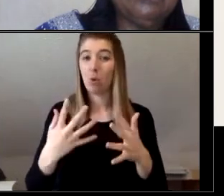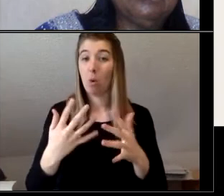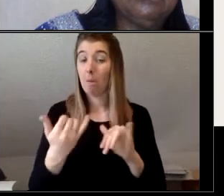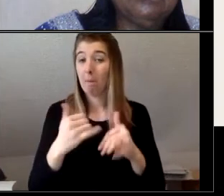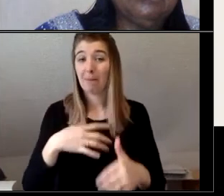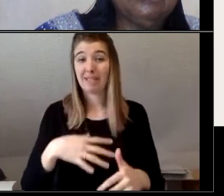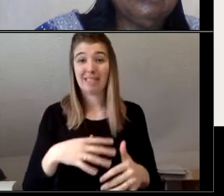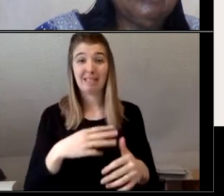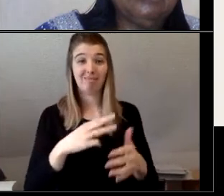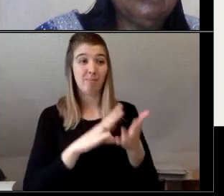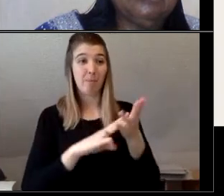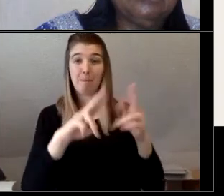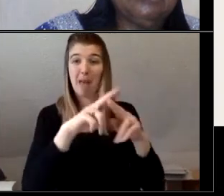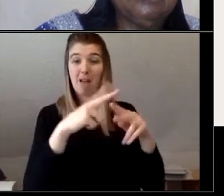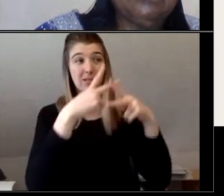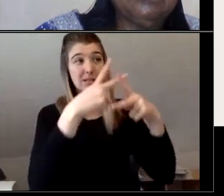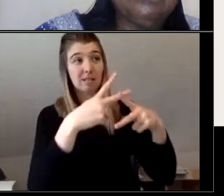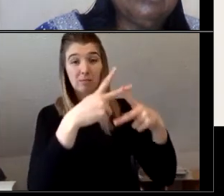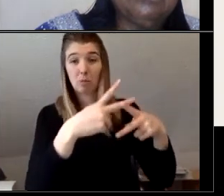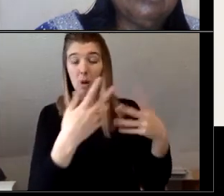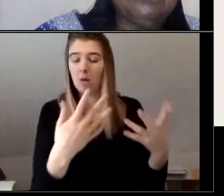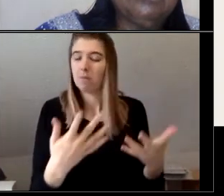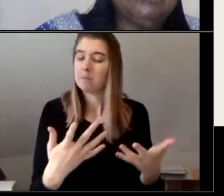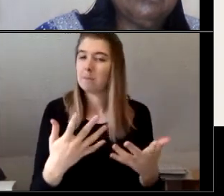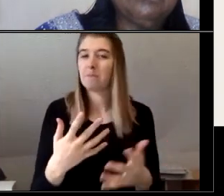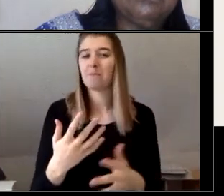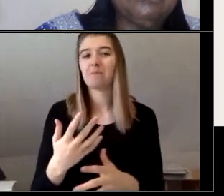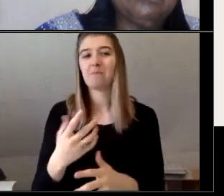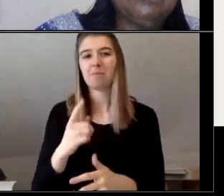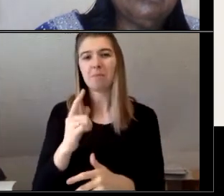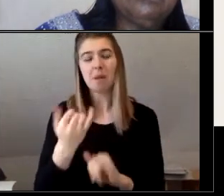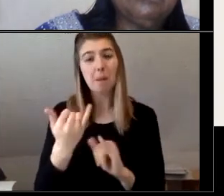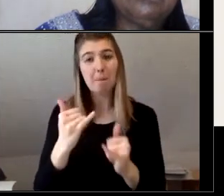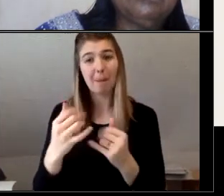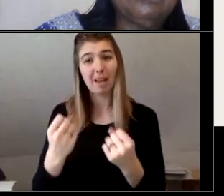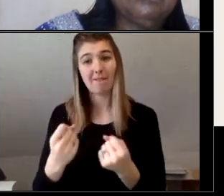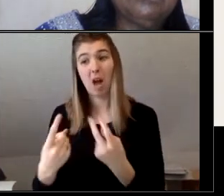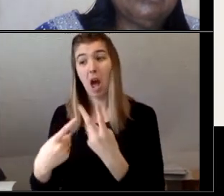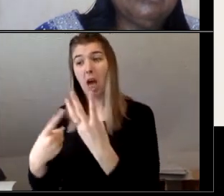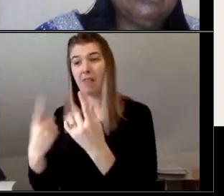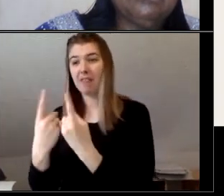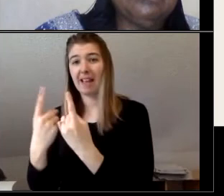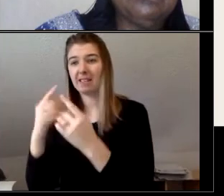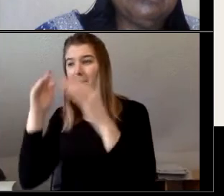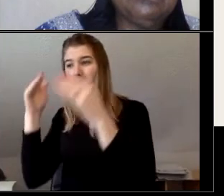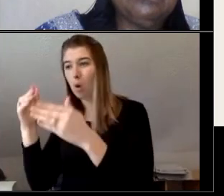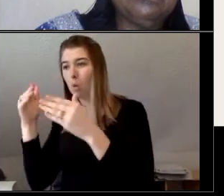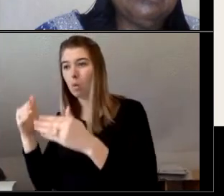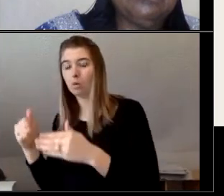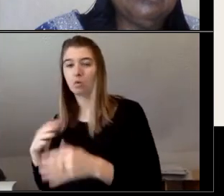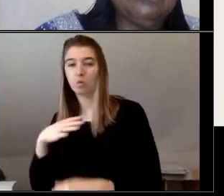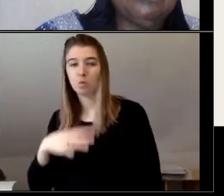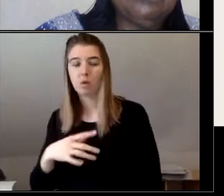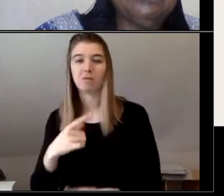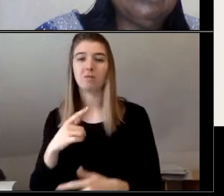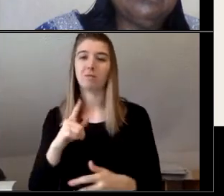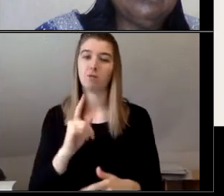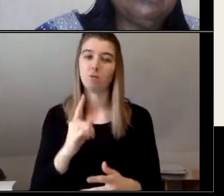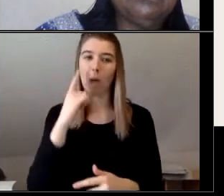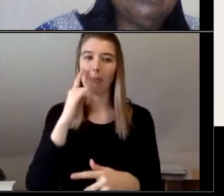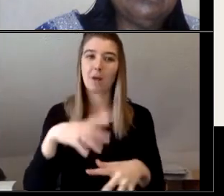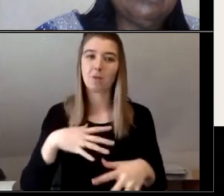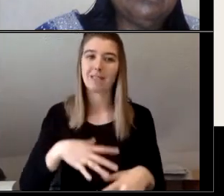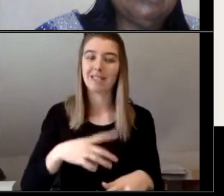not have children, but you may have other things in your life that you want to bring in as a whole person. So I think we need to now start to think about who are we as